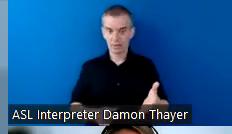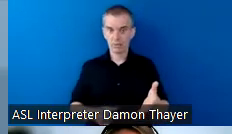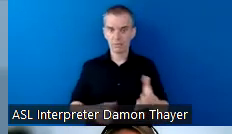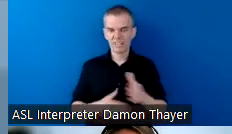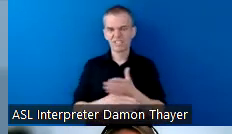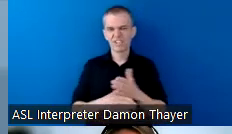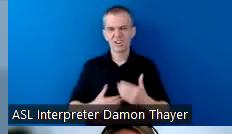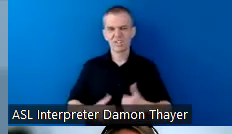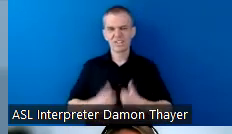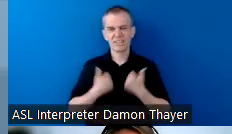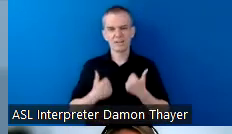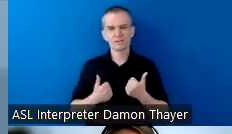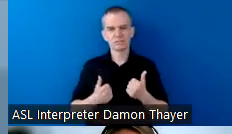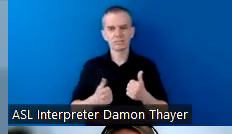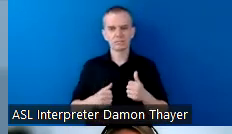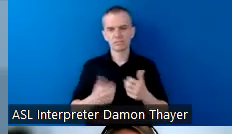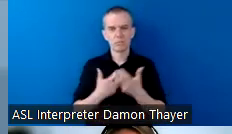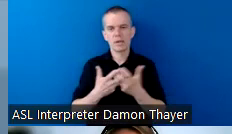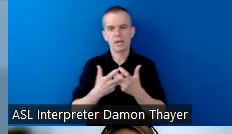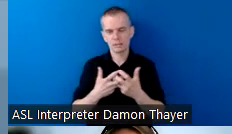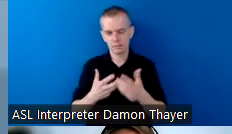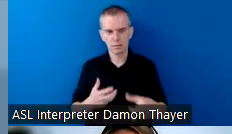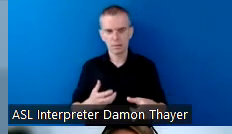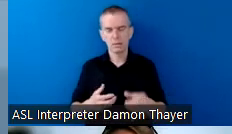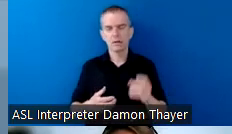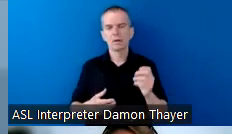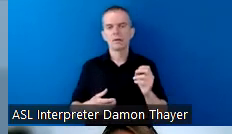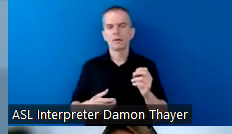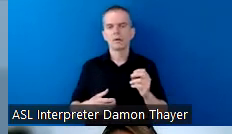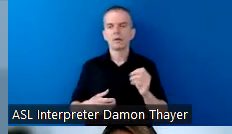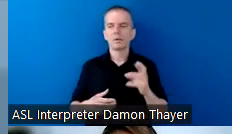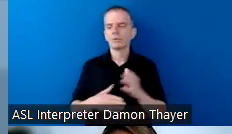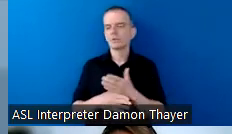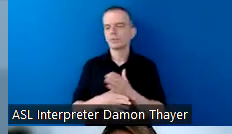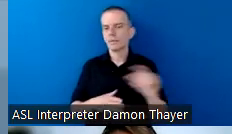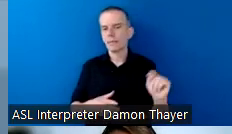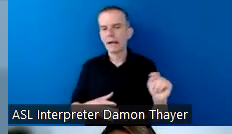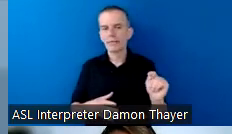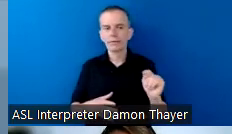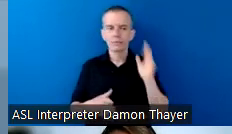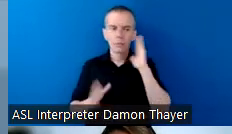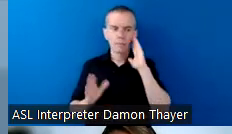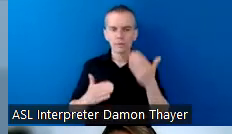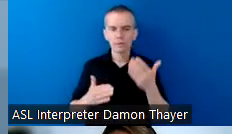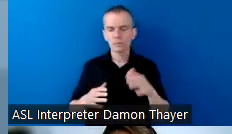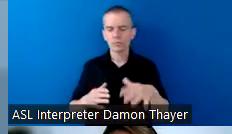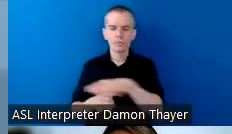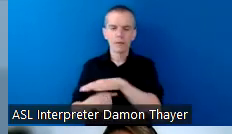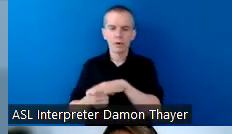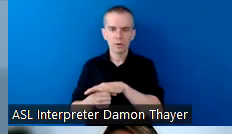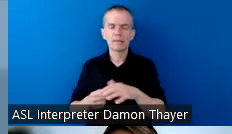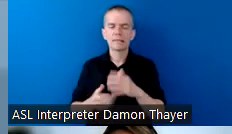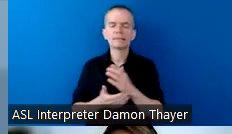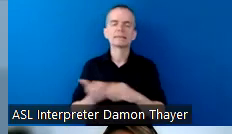living space. Or if the shared space is going to result in sharing a bathroom or bedroom spaces. And then there are